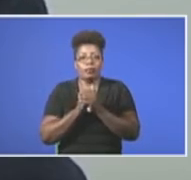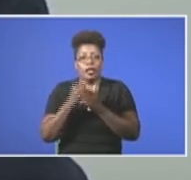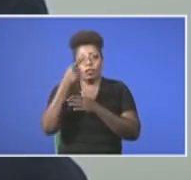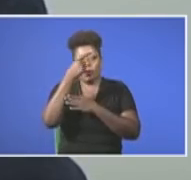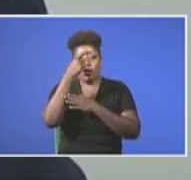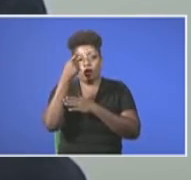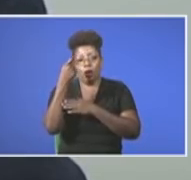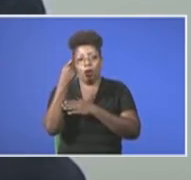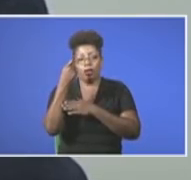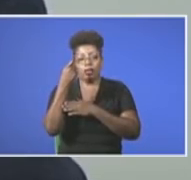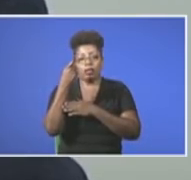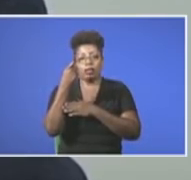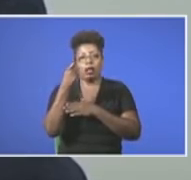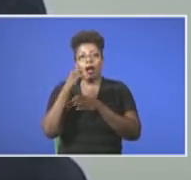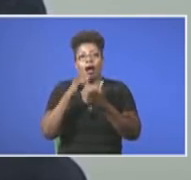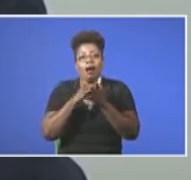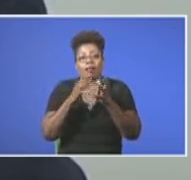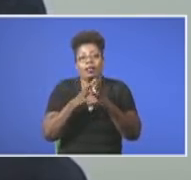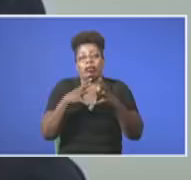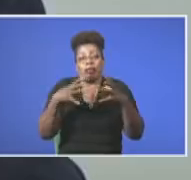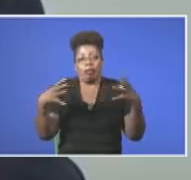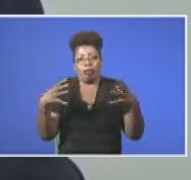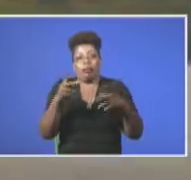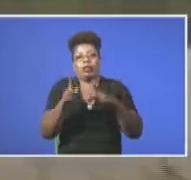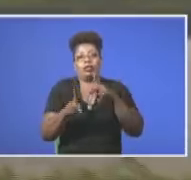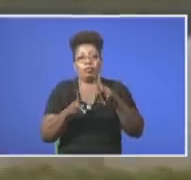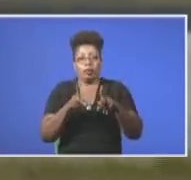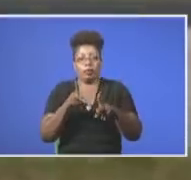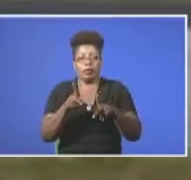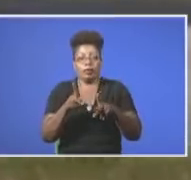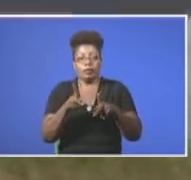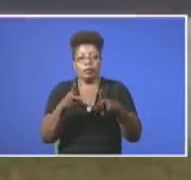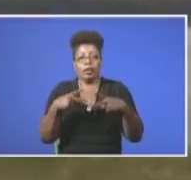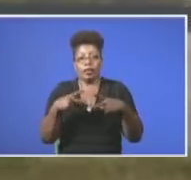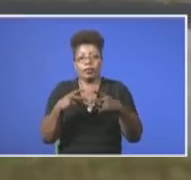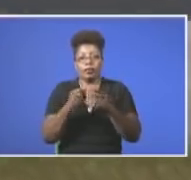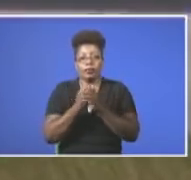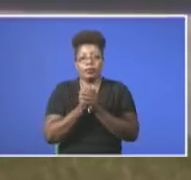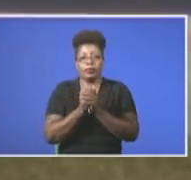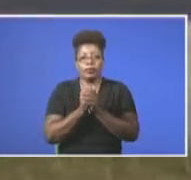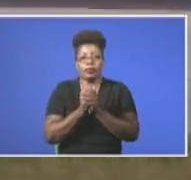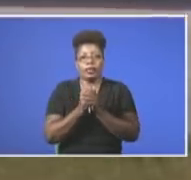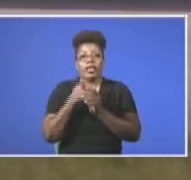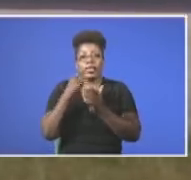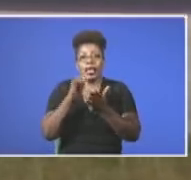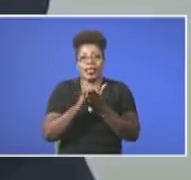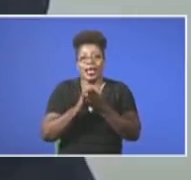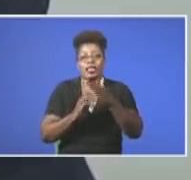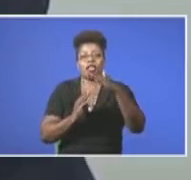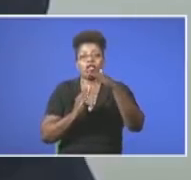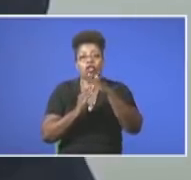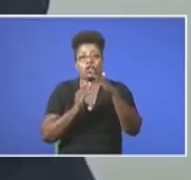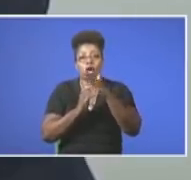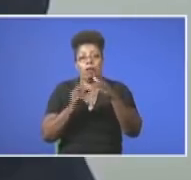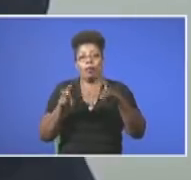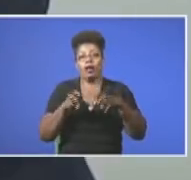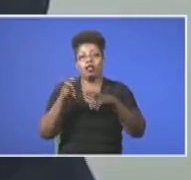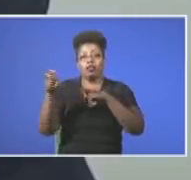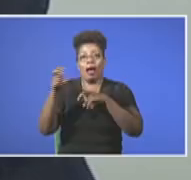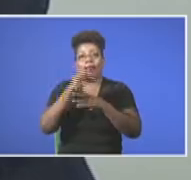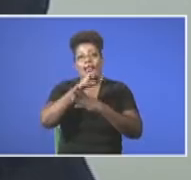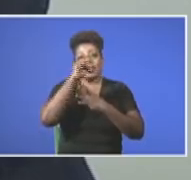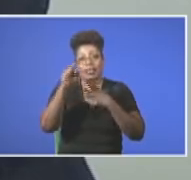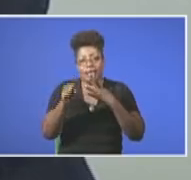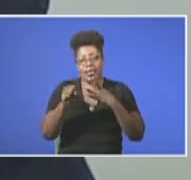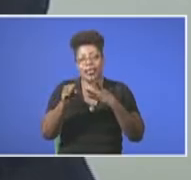of the great amount of people that we were dealing with. Cooper says although the peak traveling season is winding down, the airline is hoping